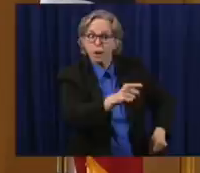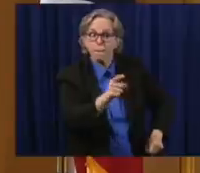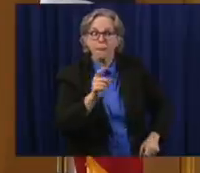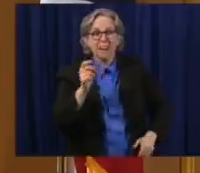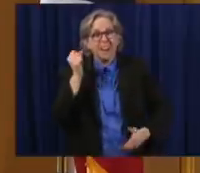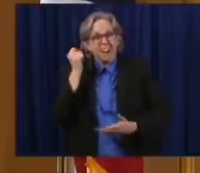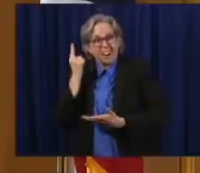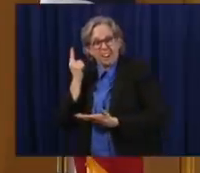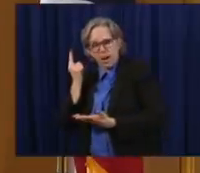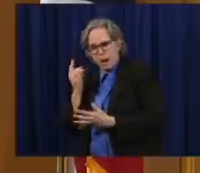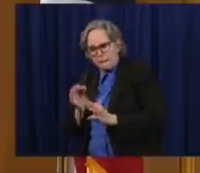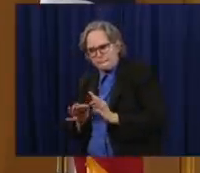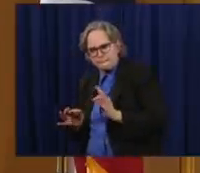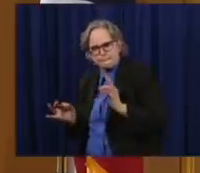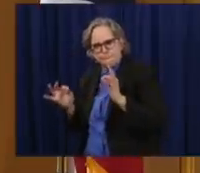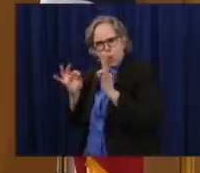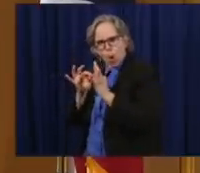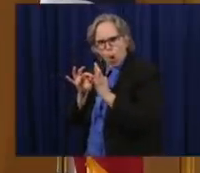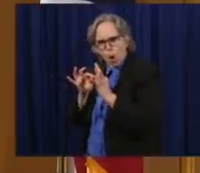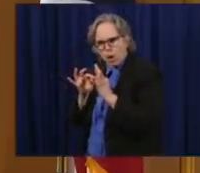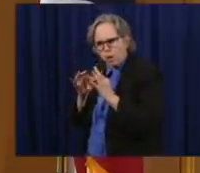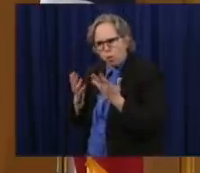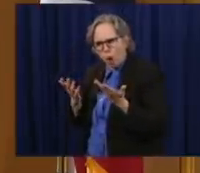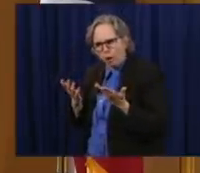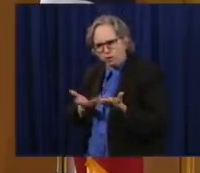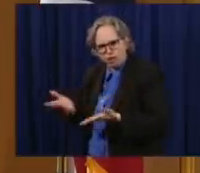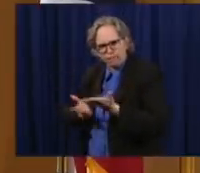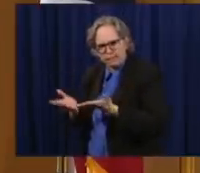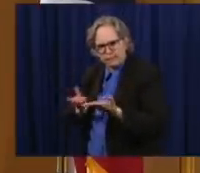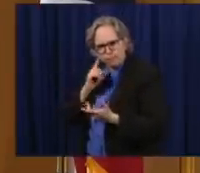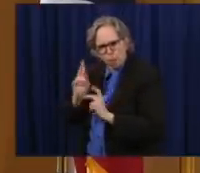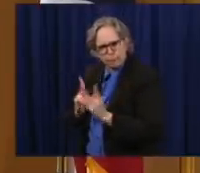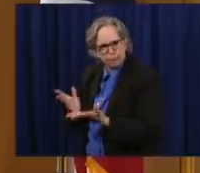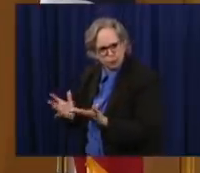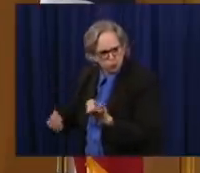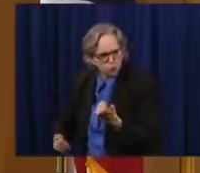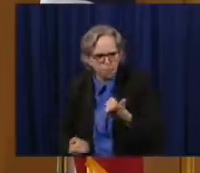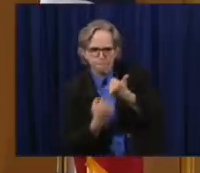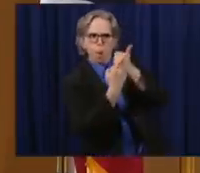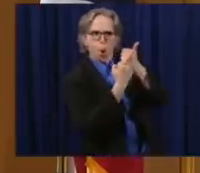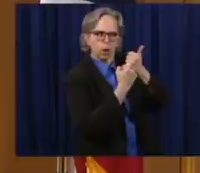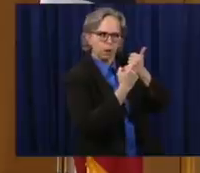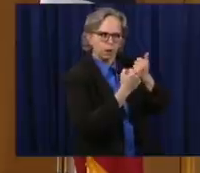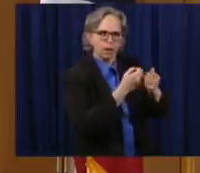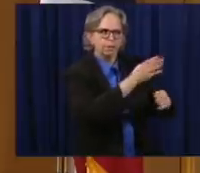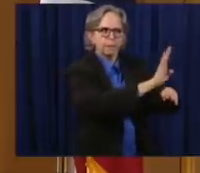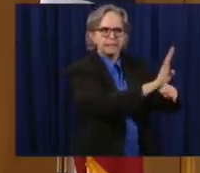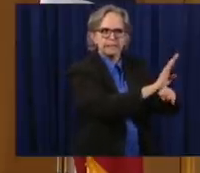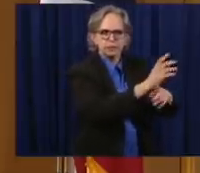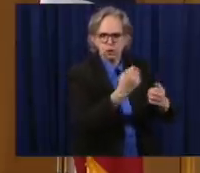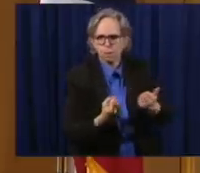the basic services that support those businesses, that support all of us, are not,